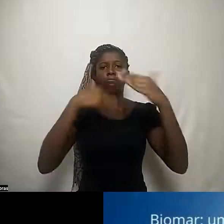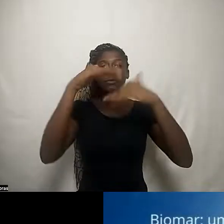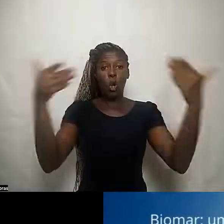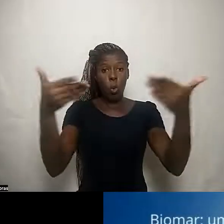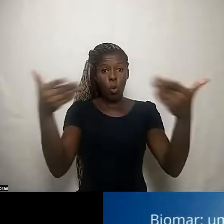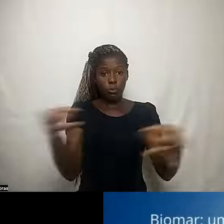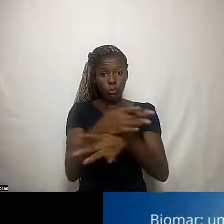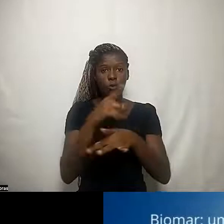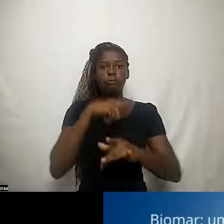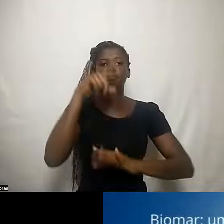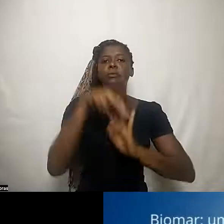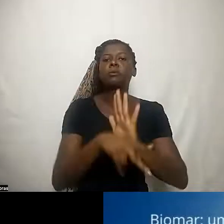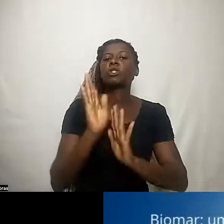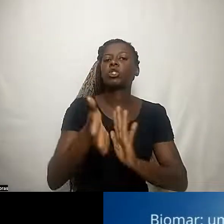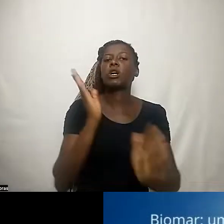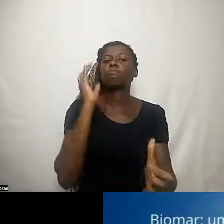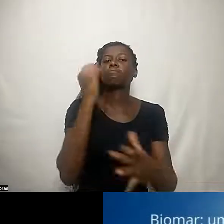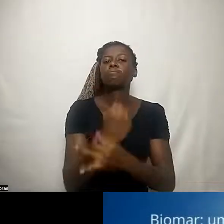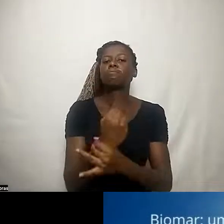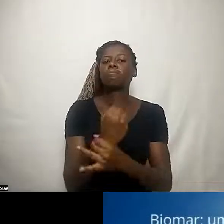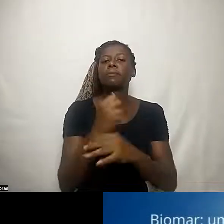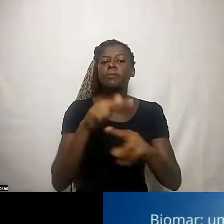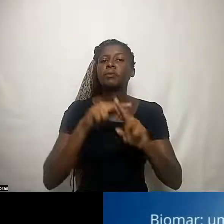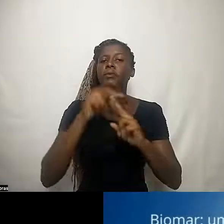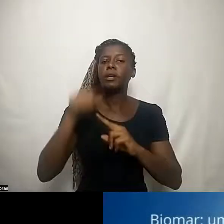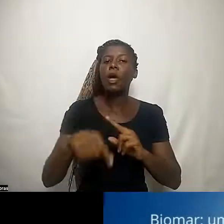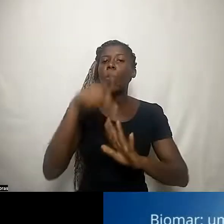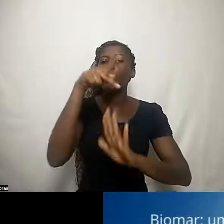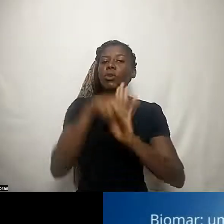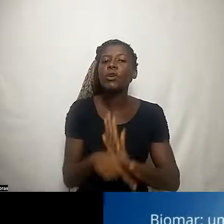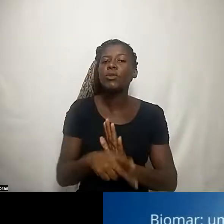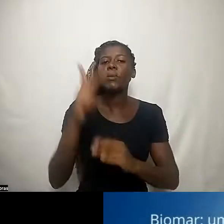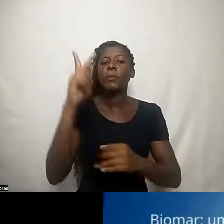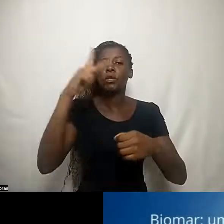and it consolidated in a structured project.